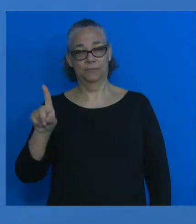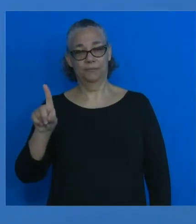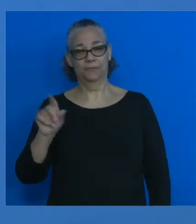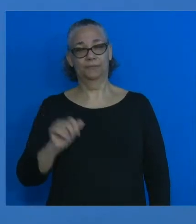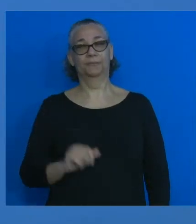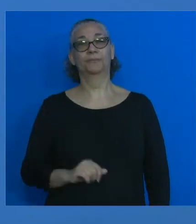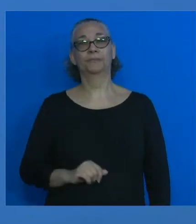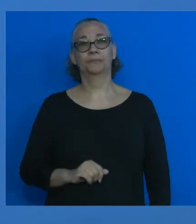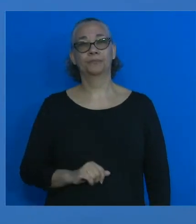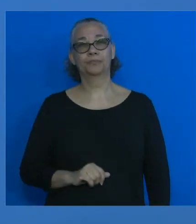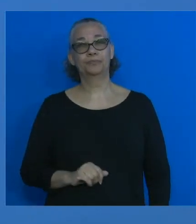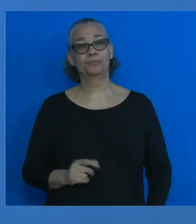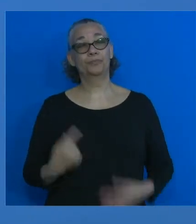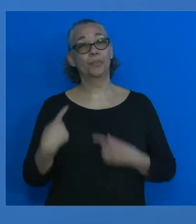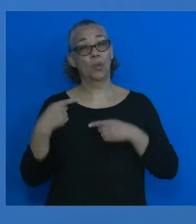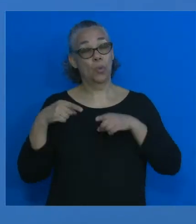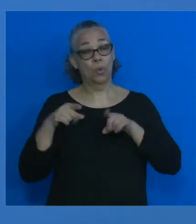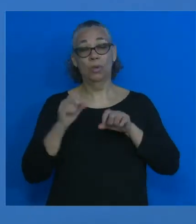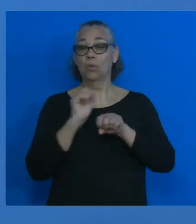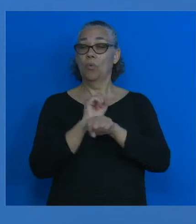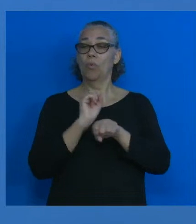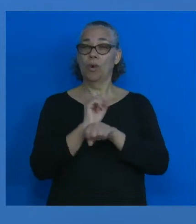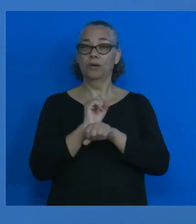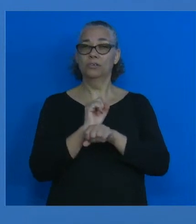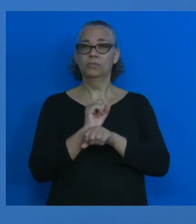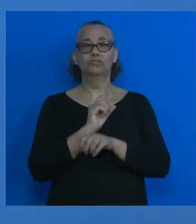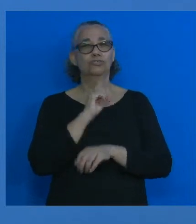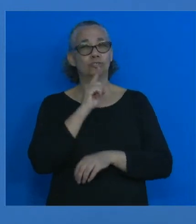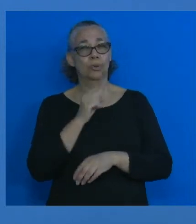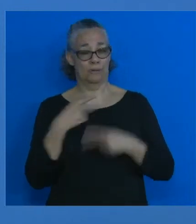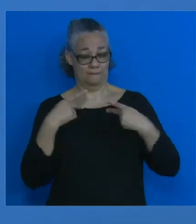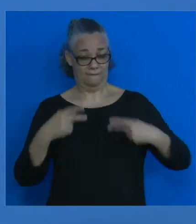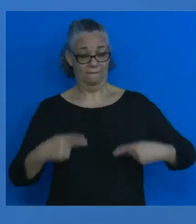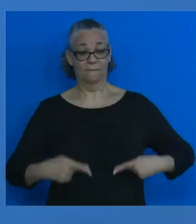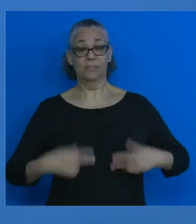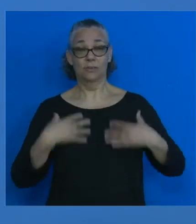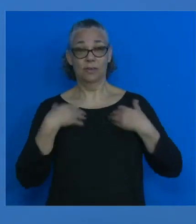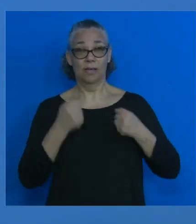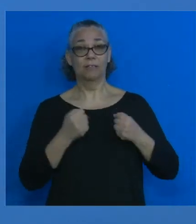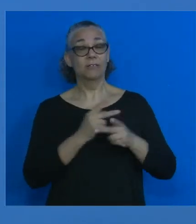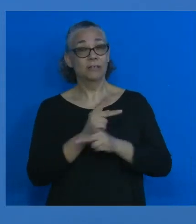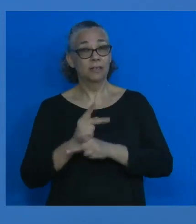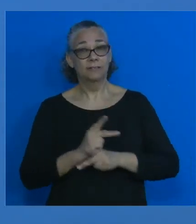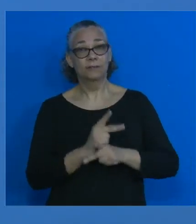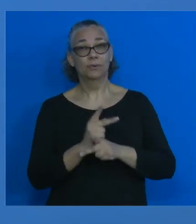543-1111. And while we all work to make sure our physical health is